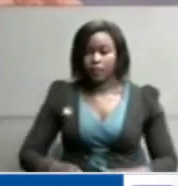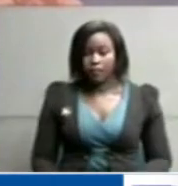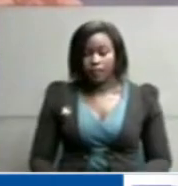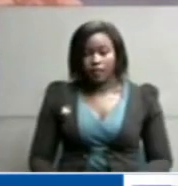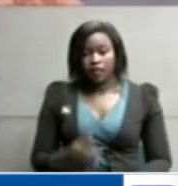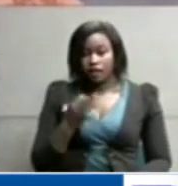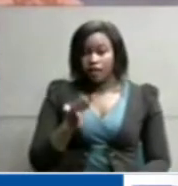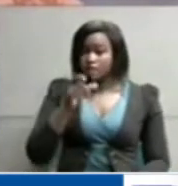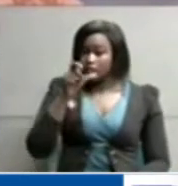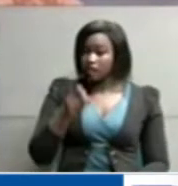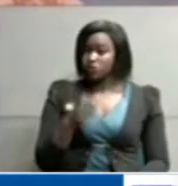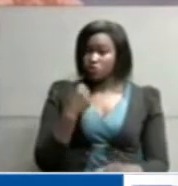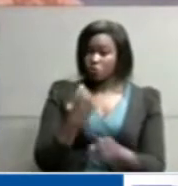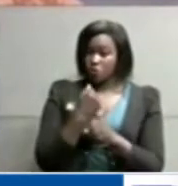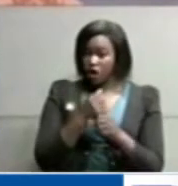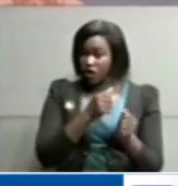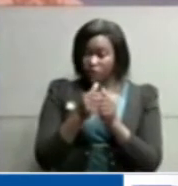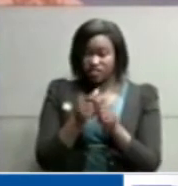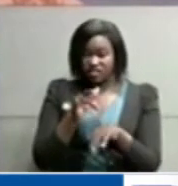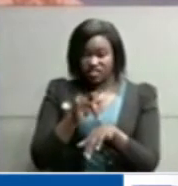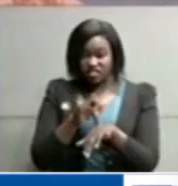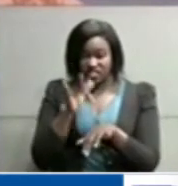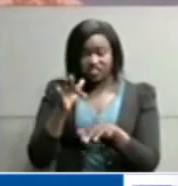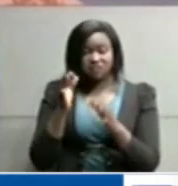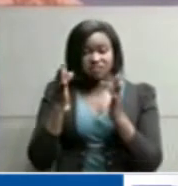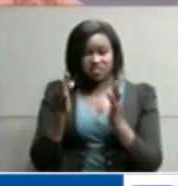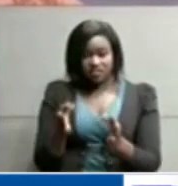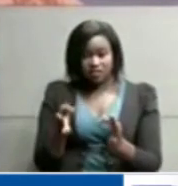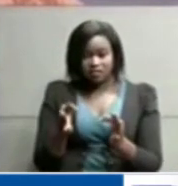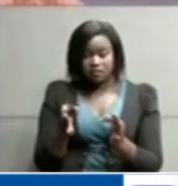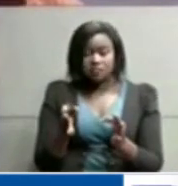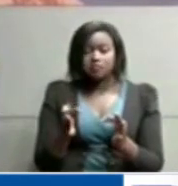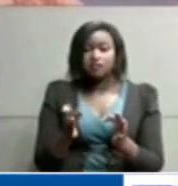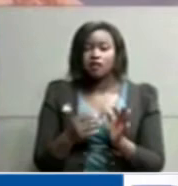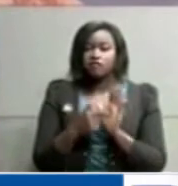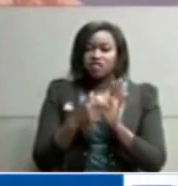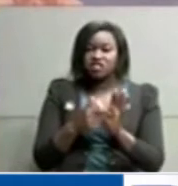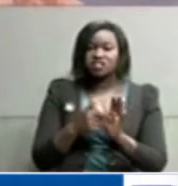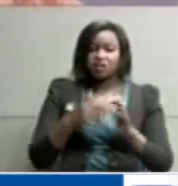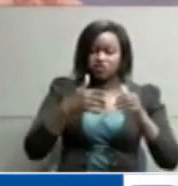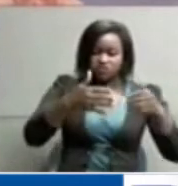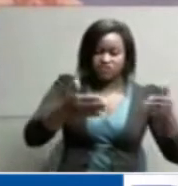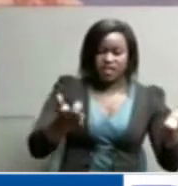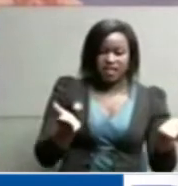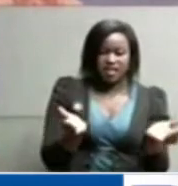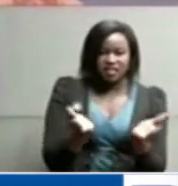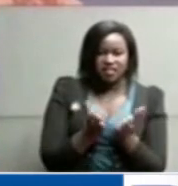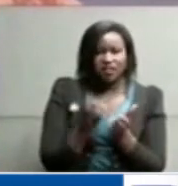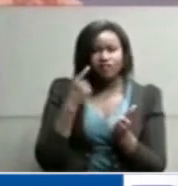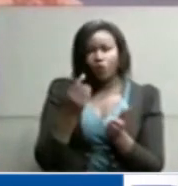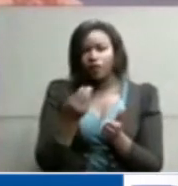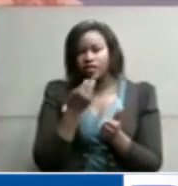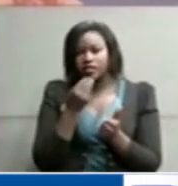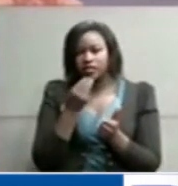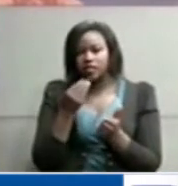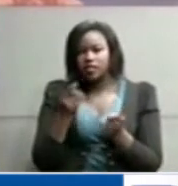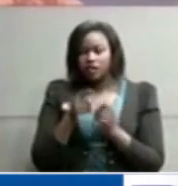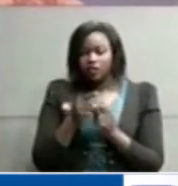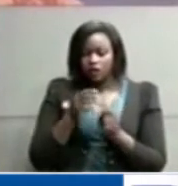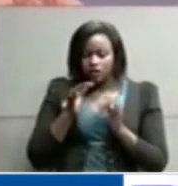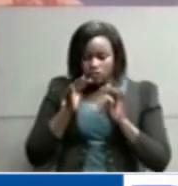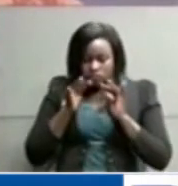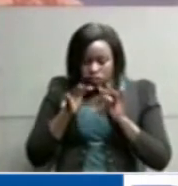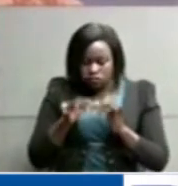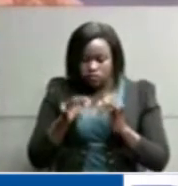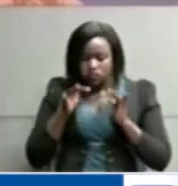with sensitive items, like utensils for eating, then it can easily be